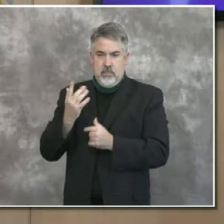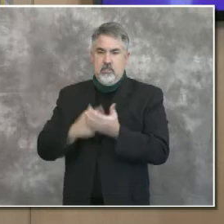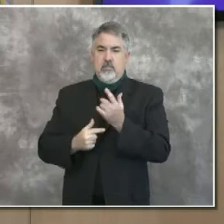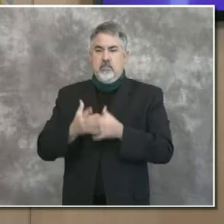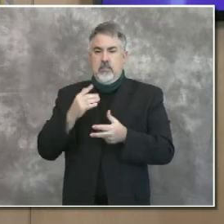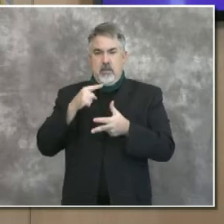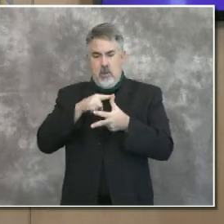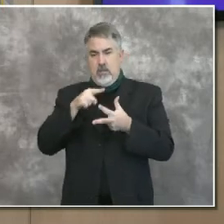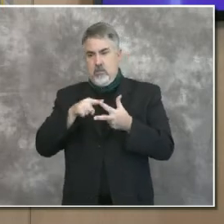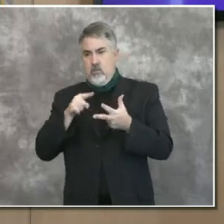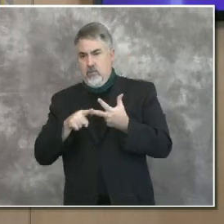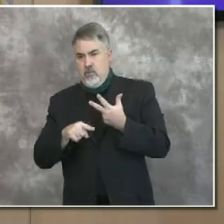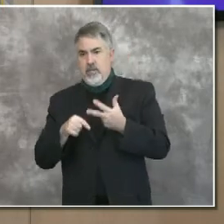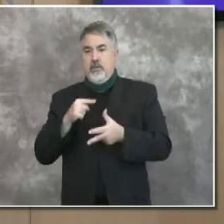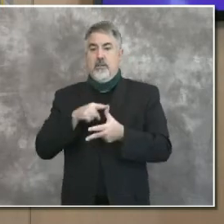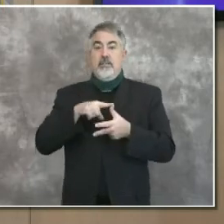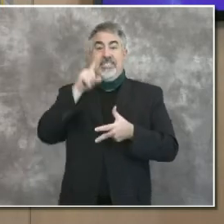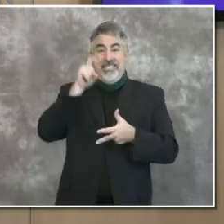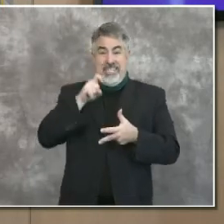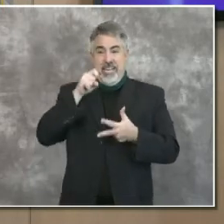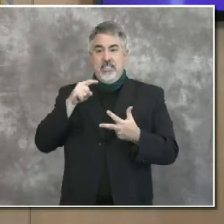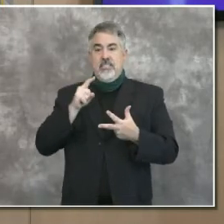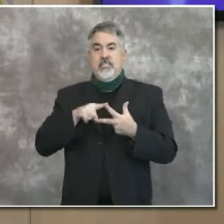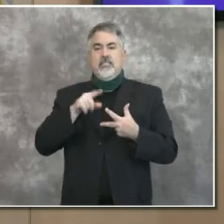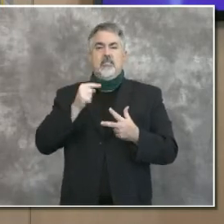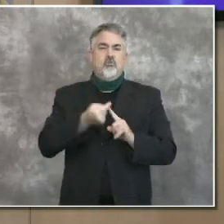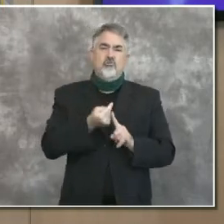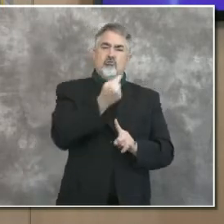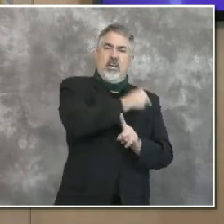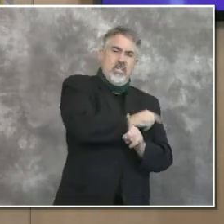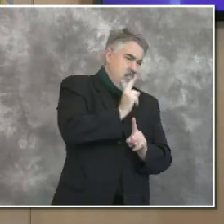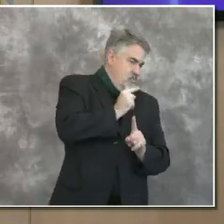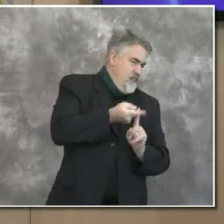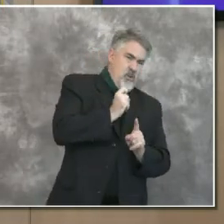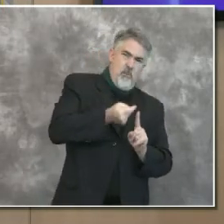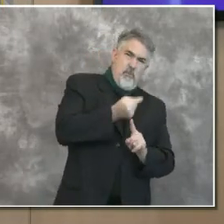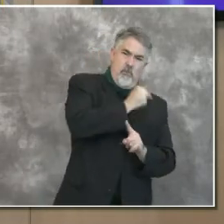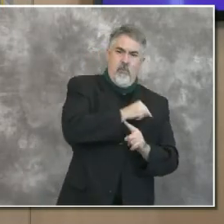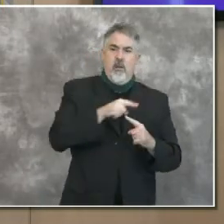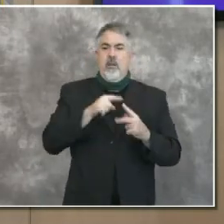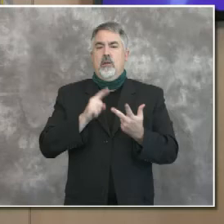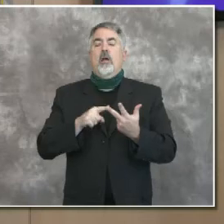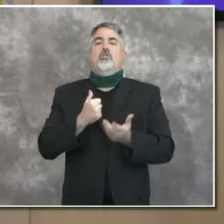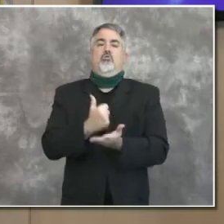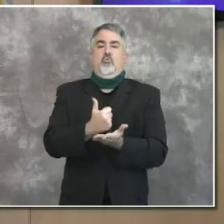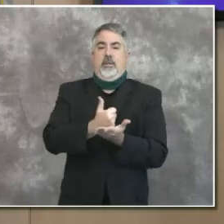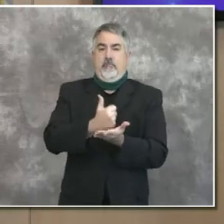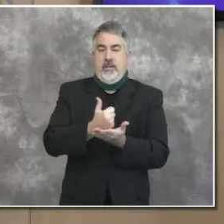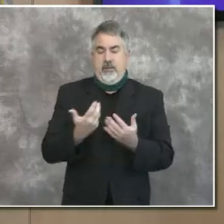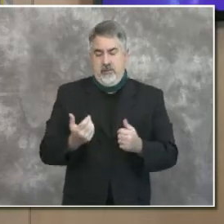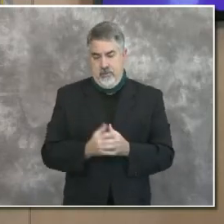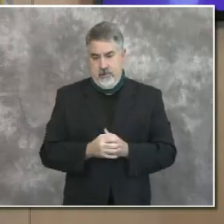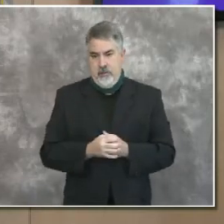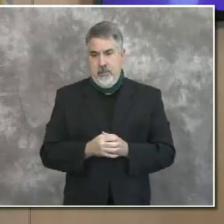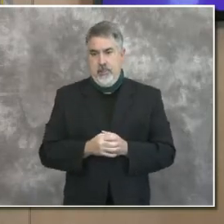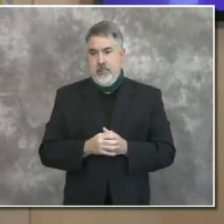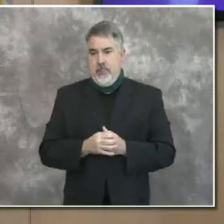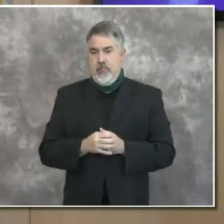the tracing, and the treatment, all go together in one thing that is vitally important for us moving into future